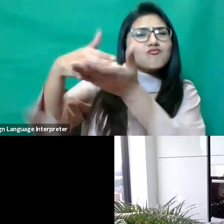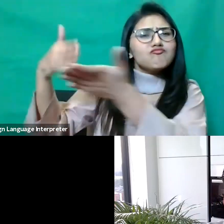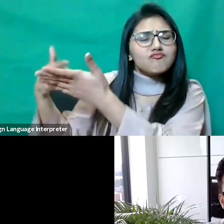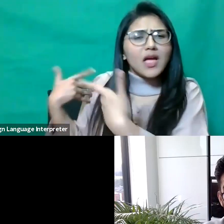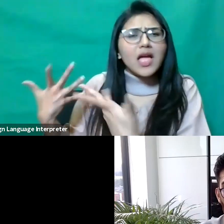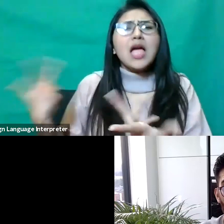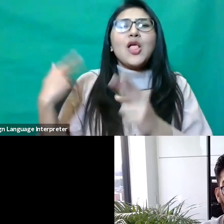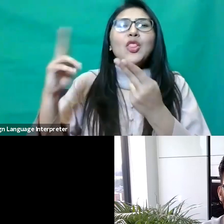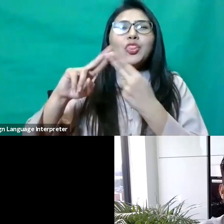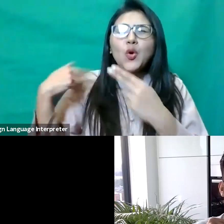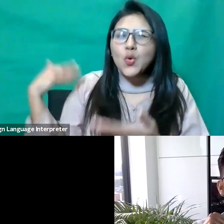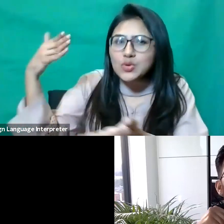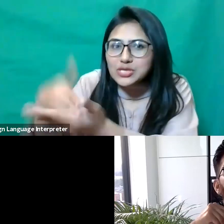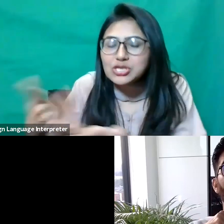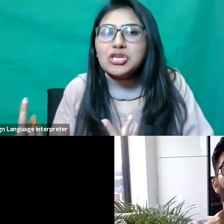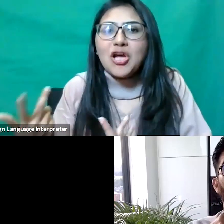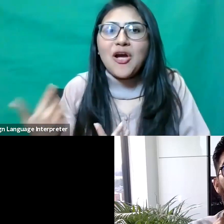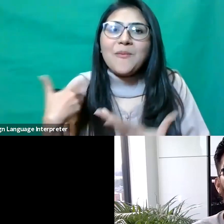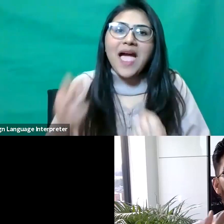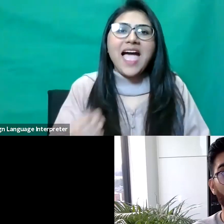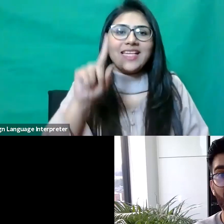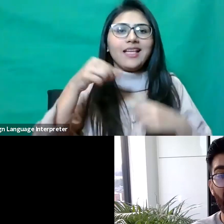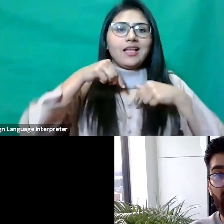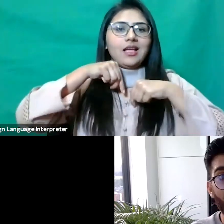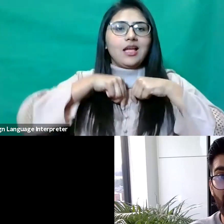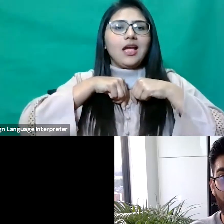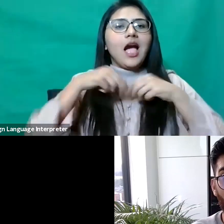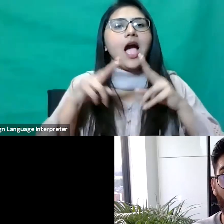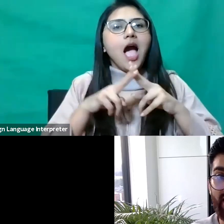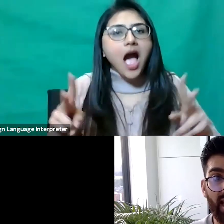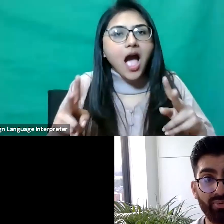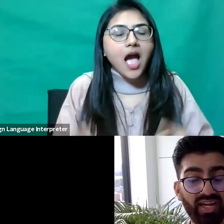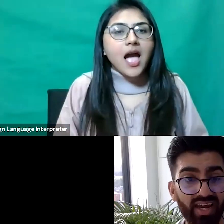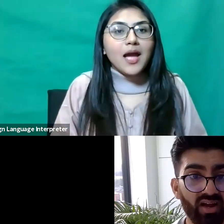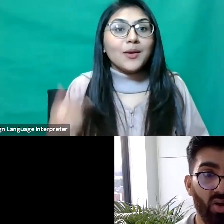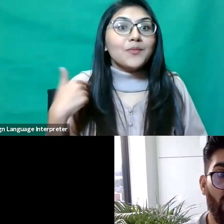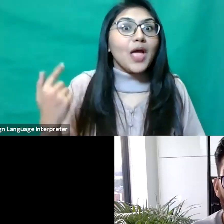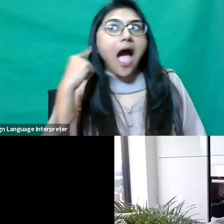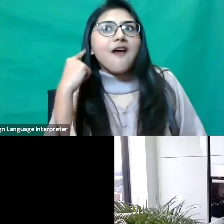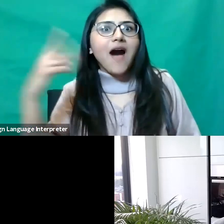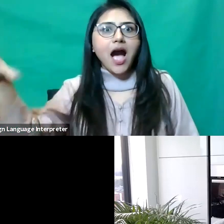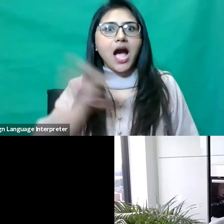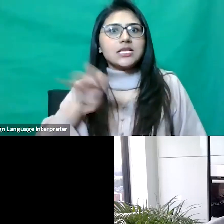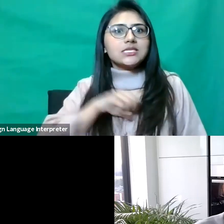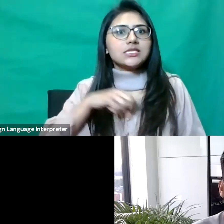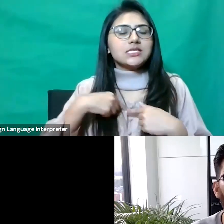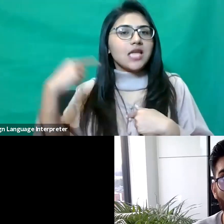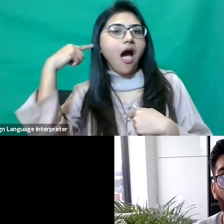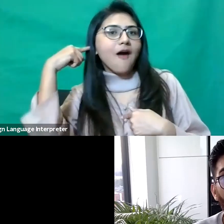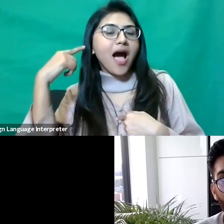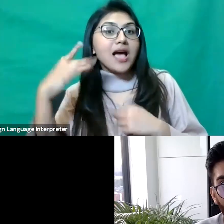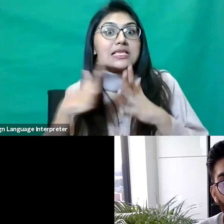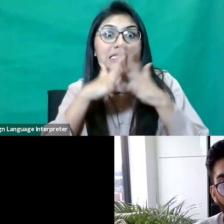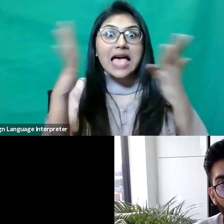my friends, just put this clip on here, and it's just I can able to hear what my friends are saying. So it